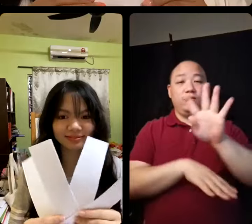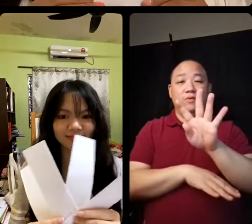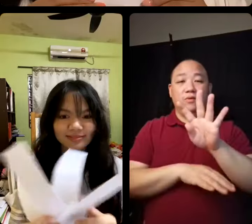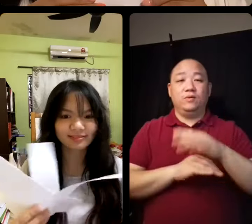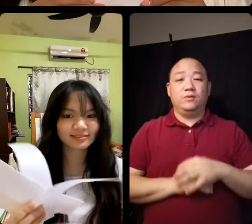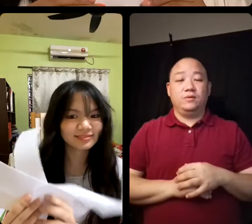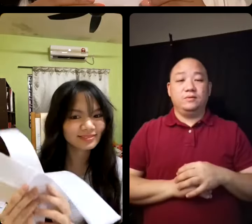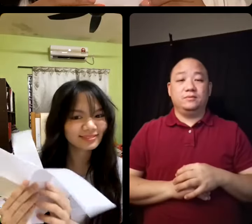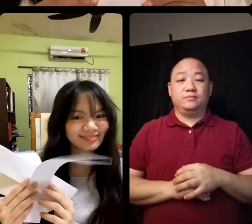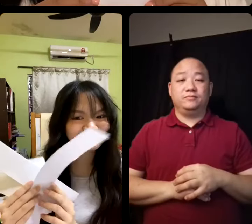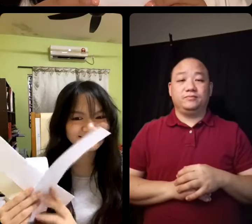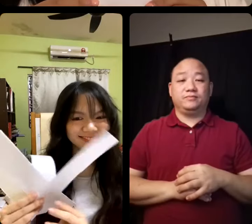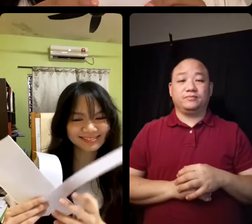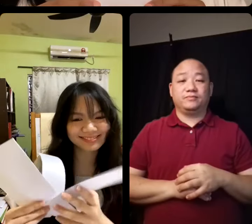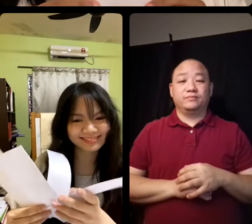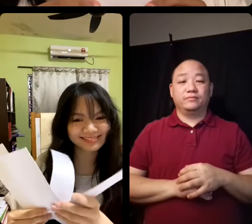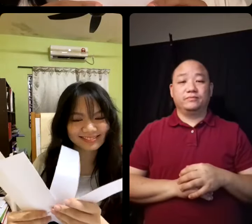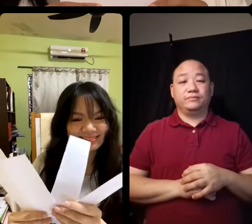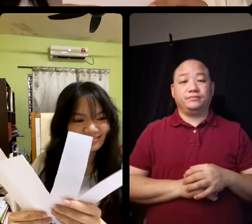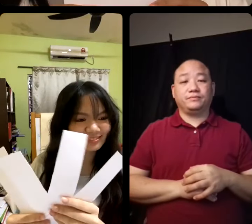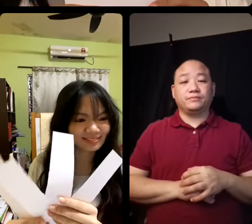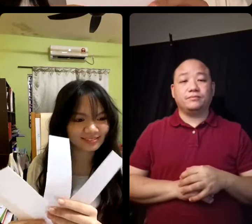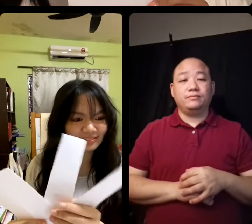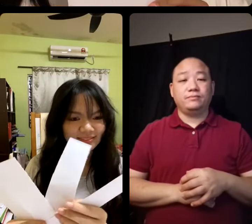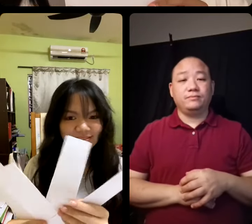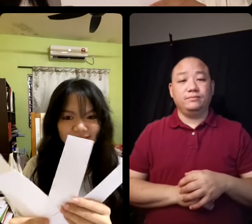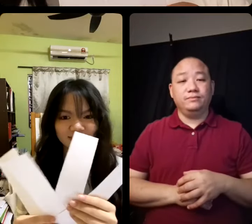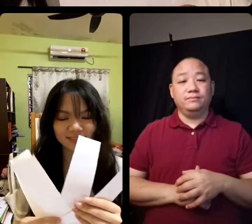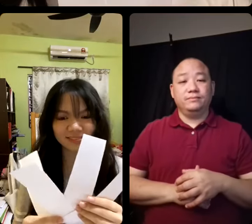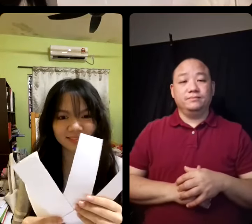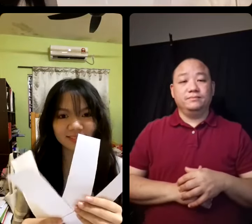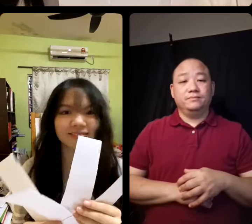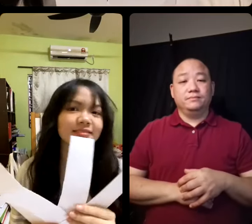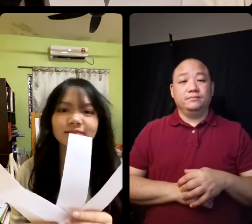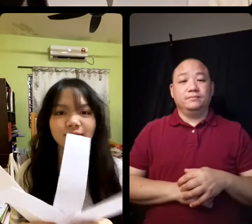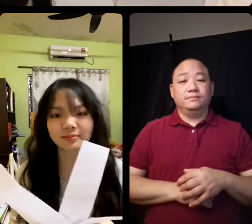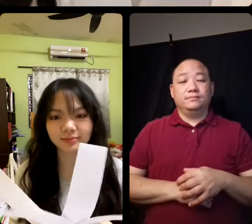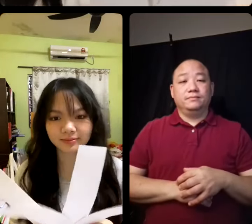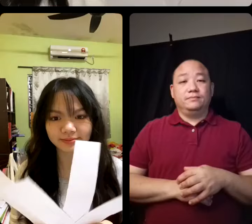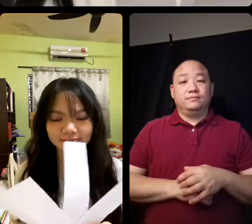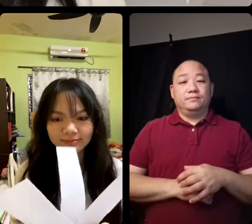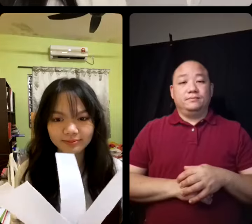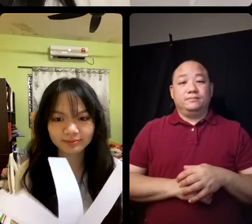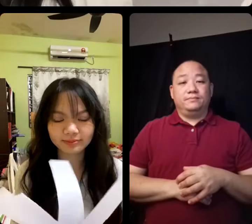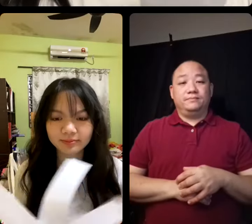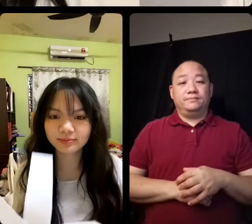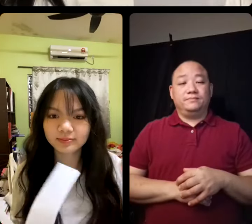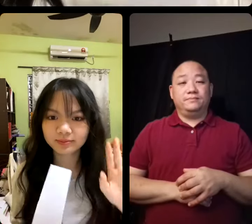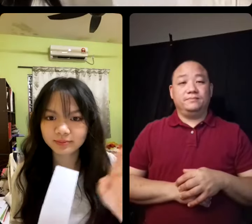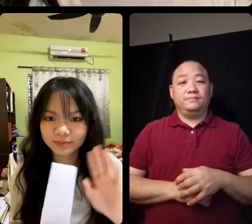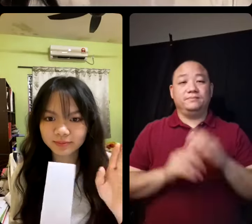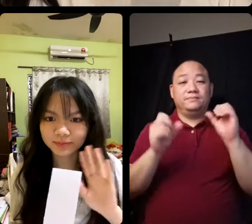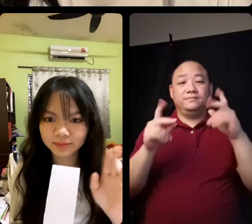is done with it. Exactly, alright. Hello Xavier,